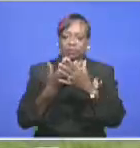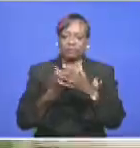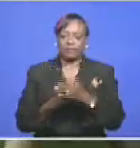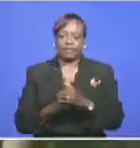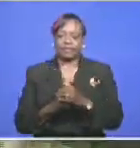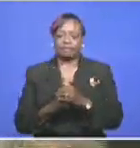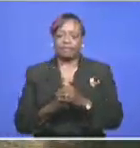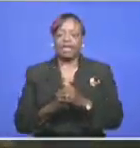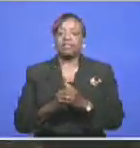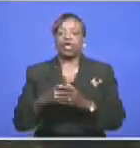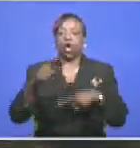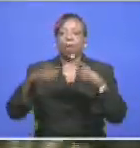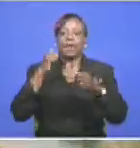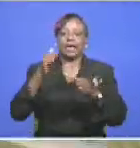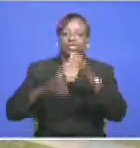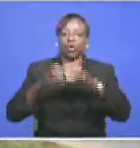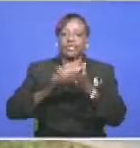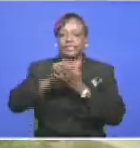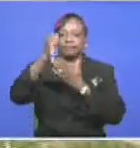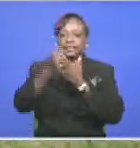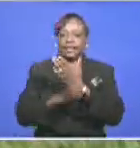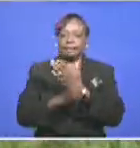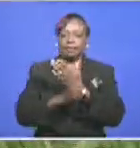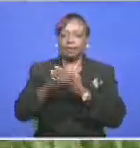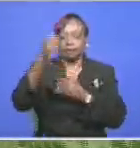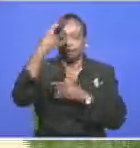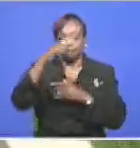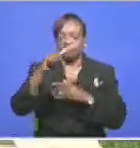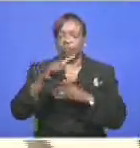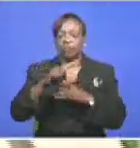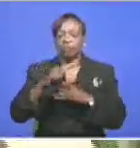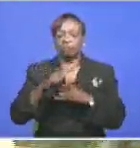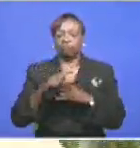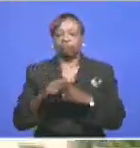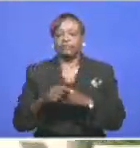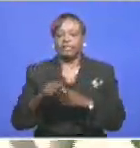Corrections. They're due back in court in September for service of voluntary bill of indictment papers.